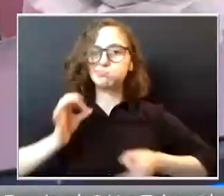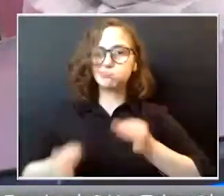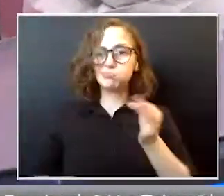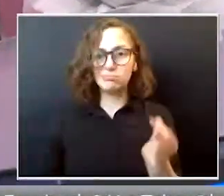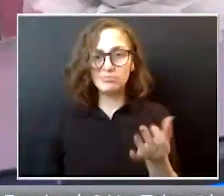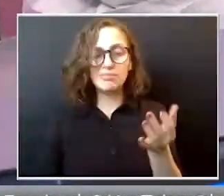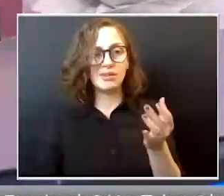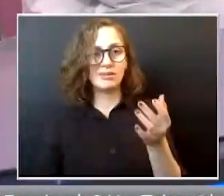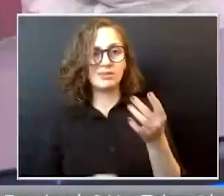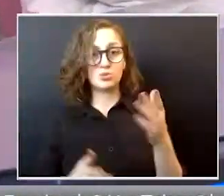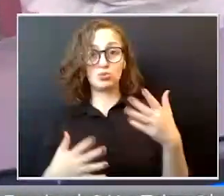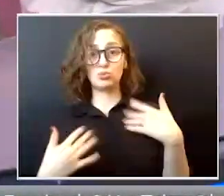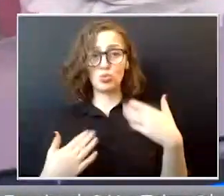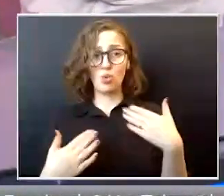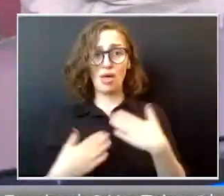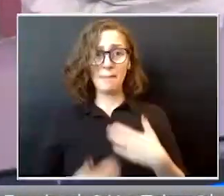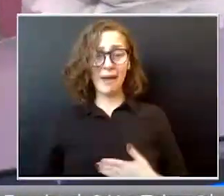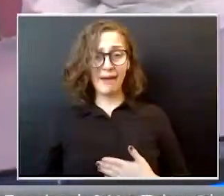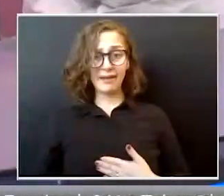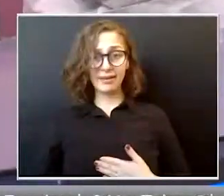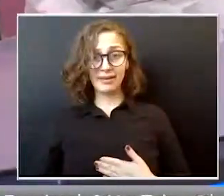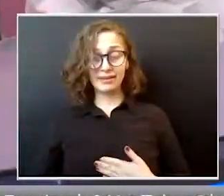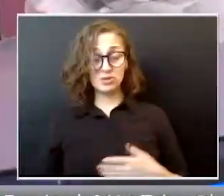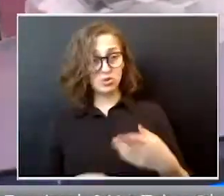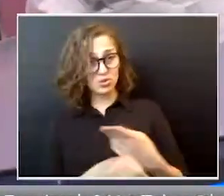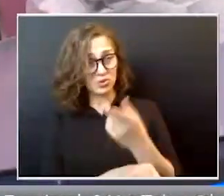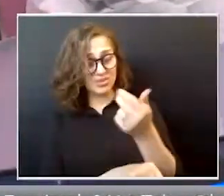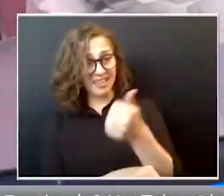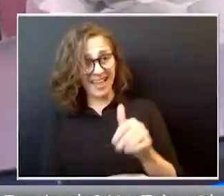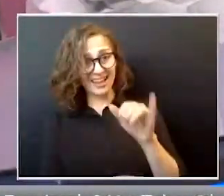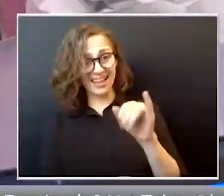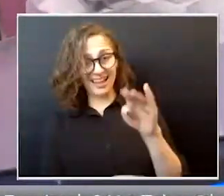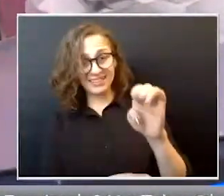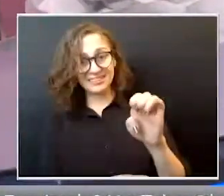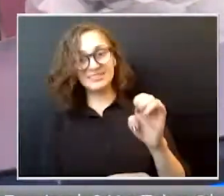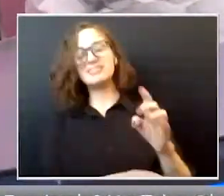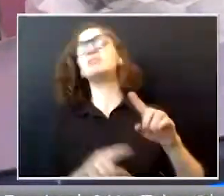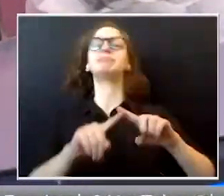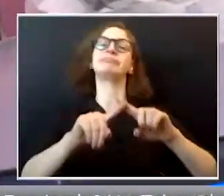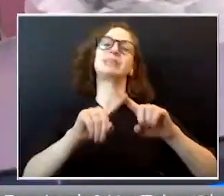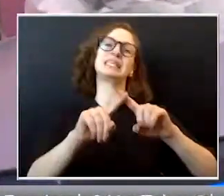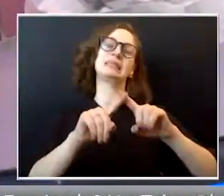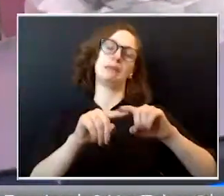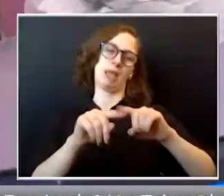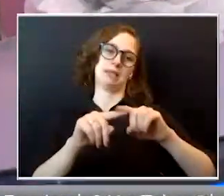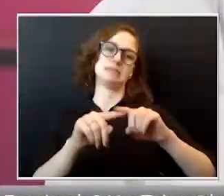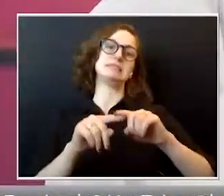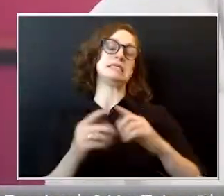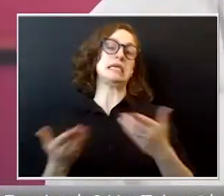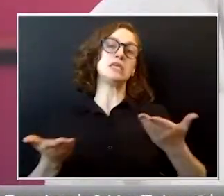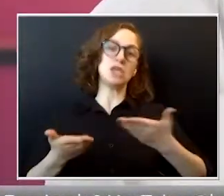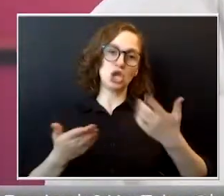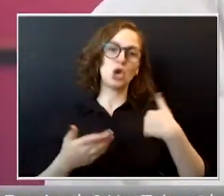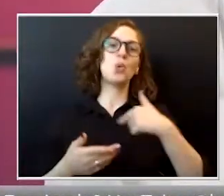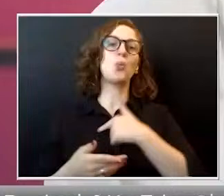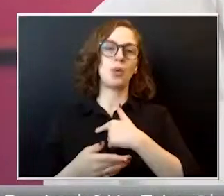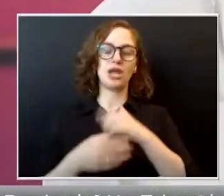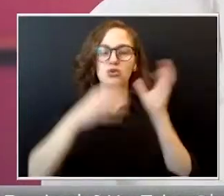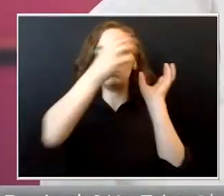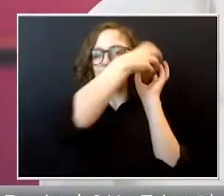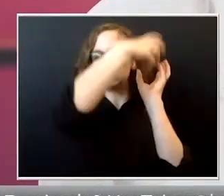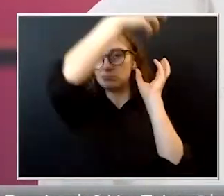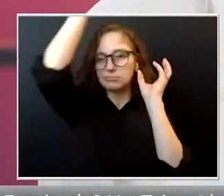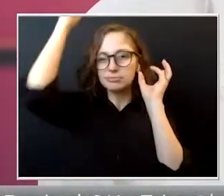it? So it depends on the institution. At our institution, we do pack the head with ice to improve cerebral